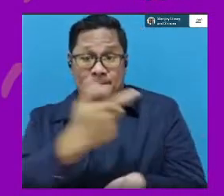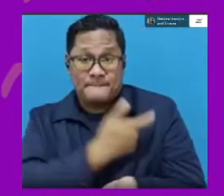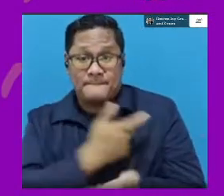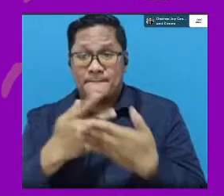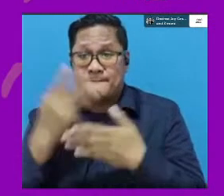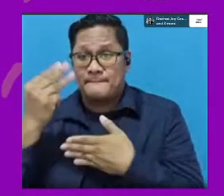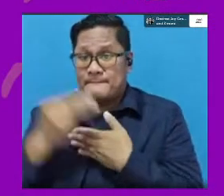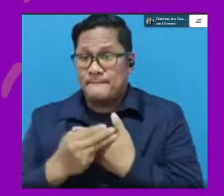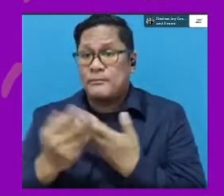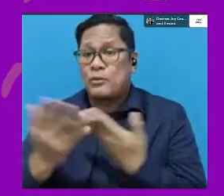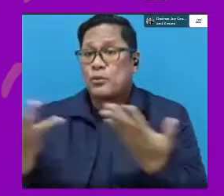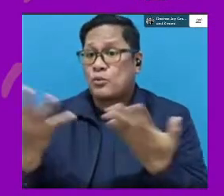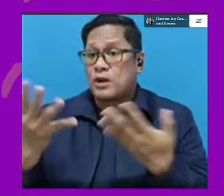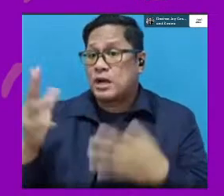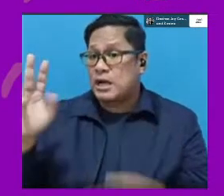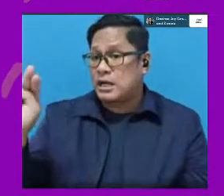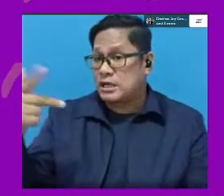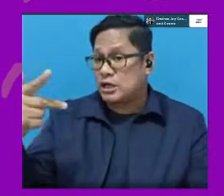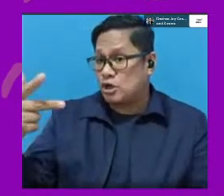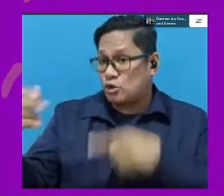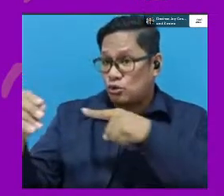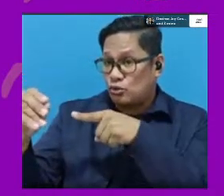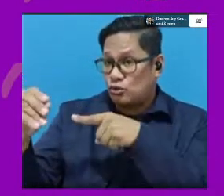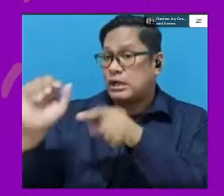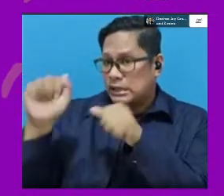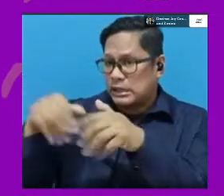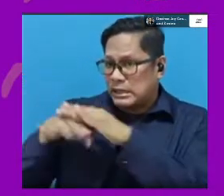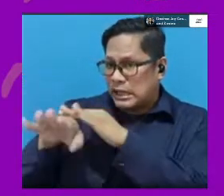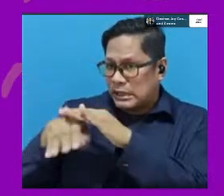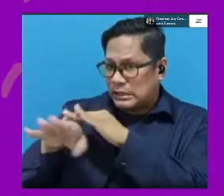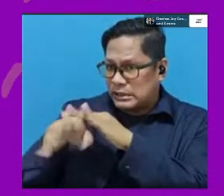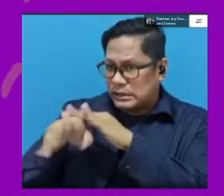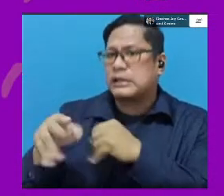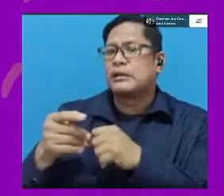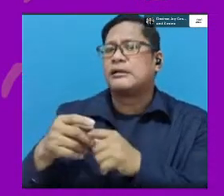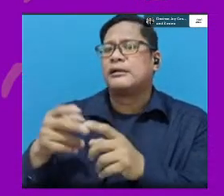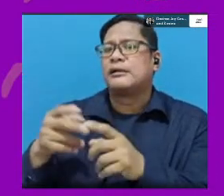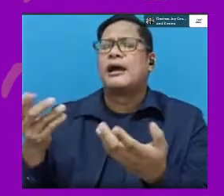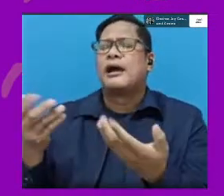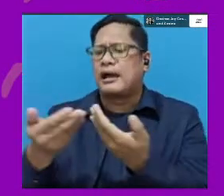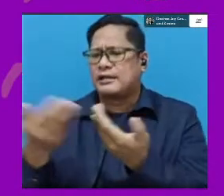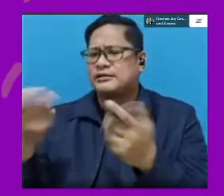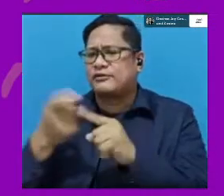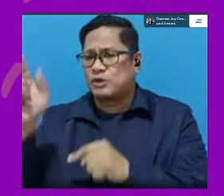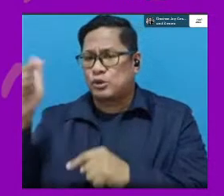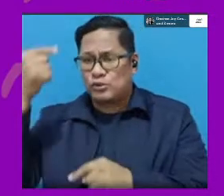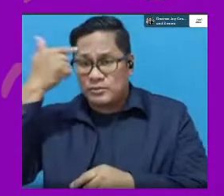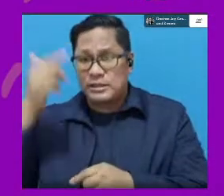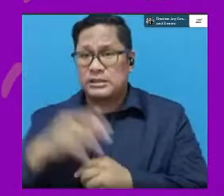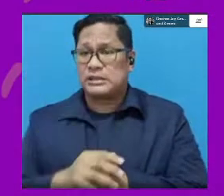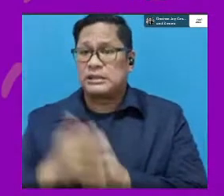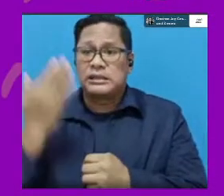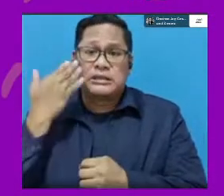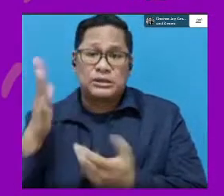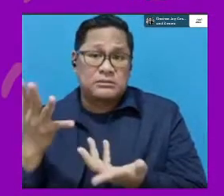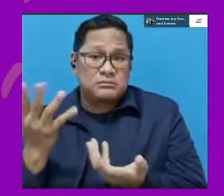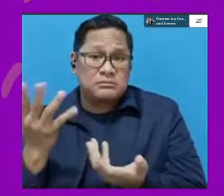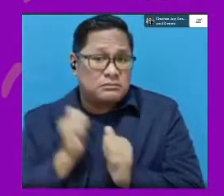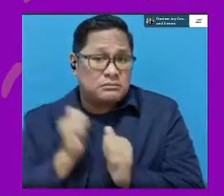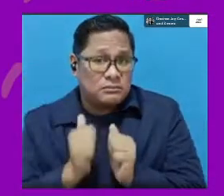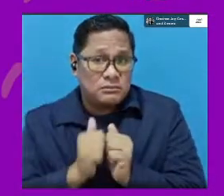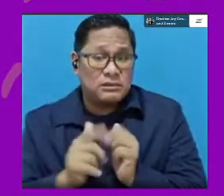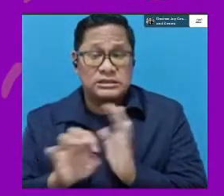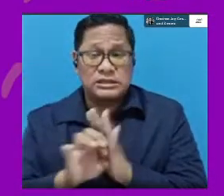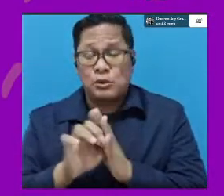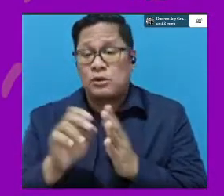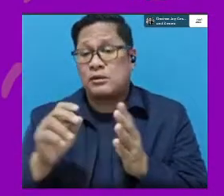where NGOs can access aside from that of the government? Miss Emily, I'm not sure if that means a vaccine program